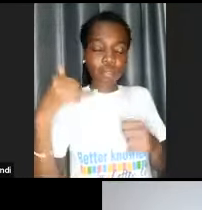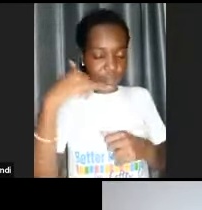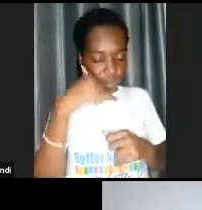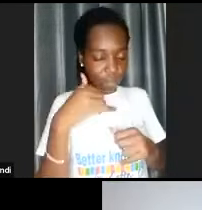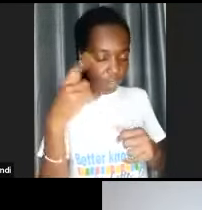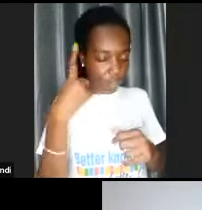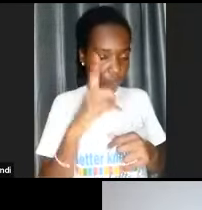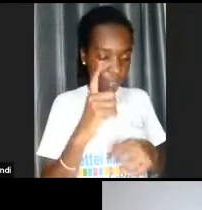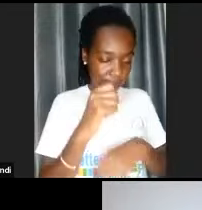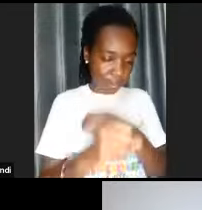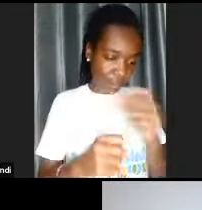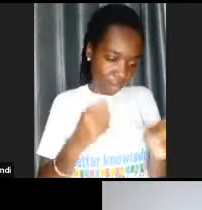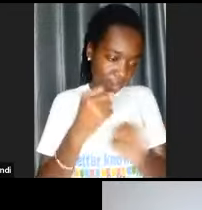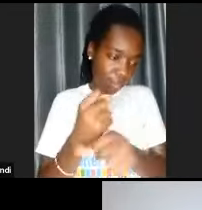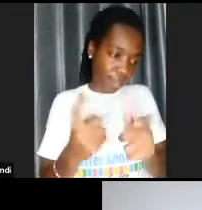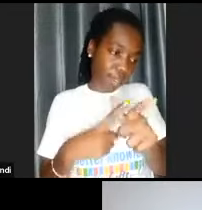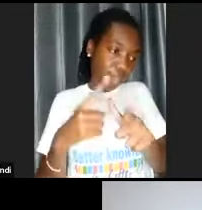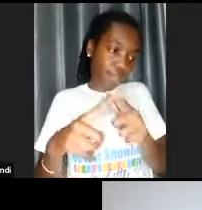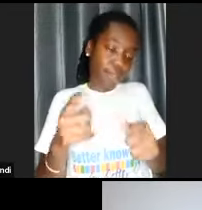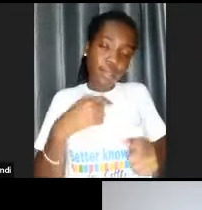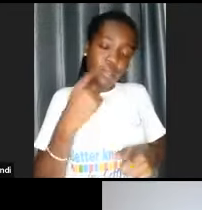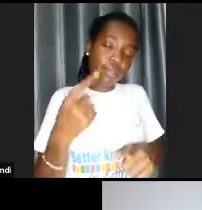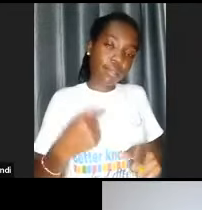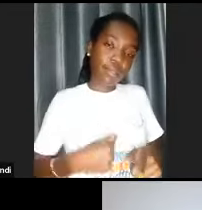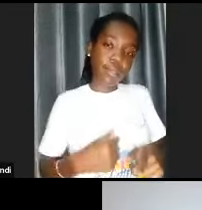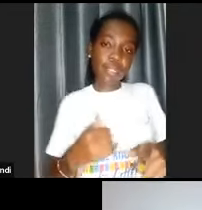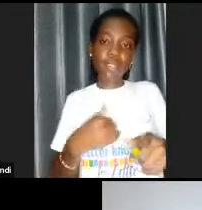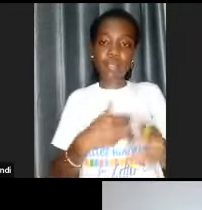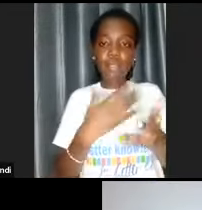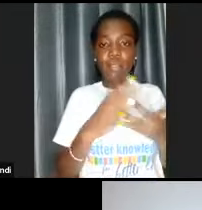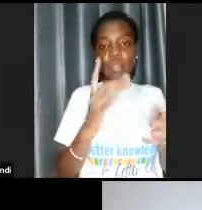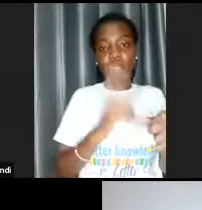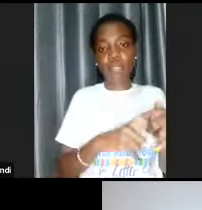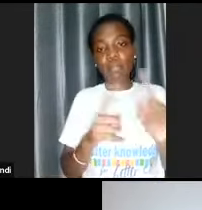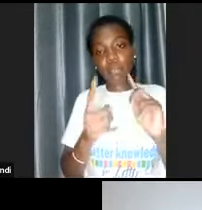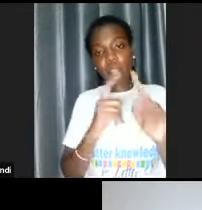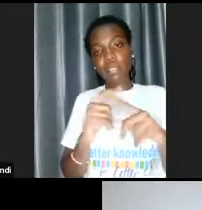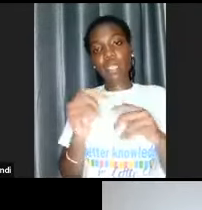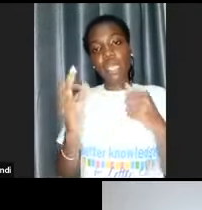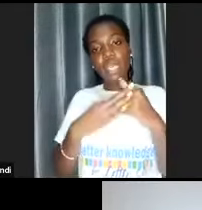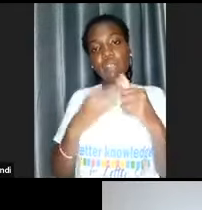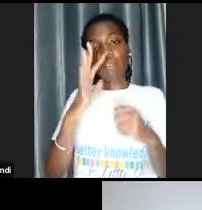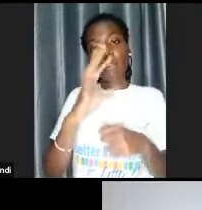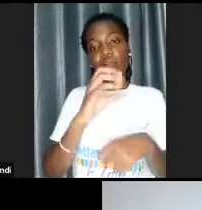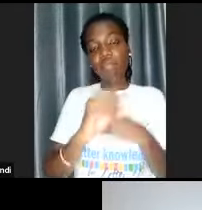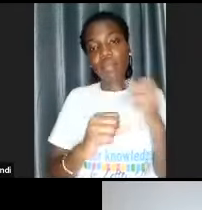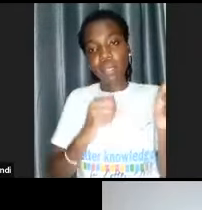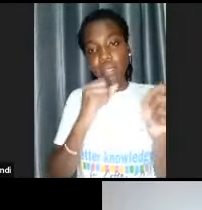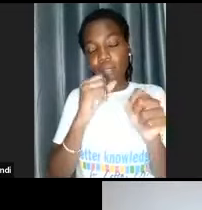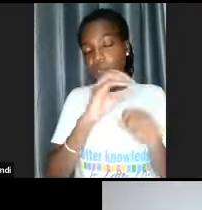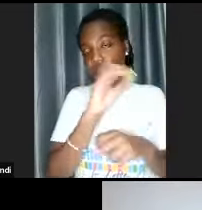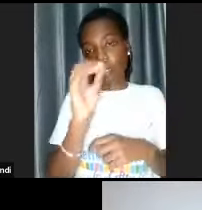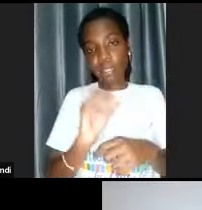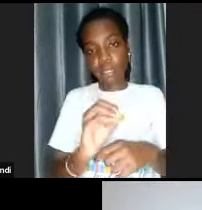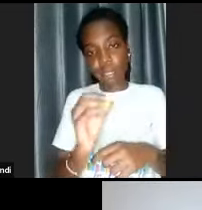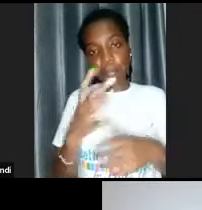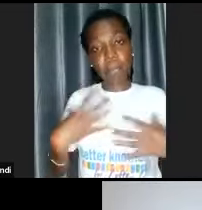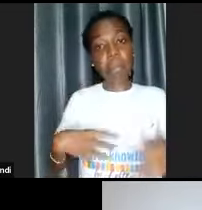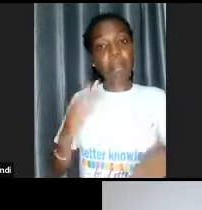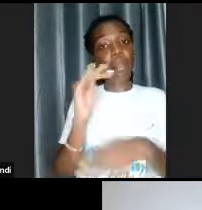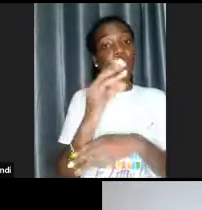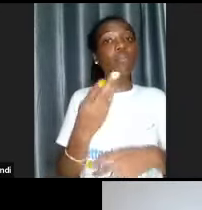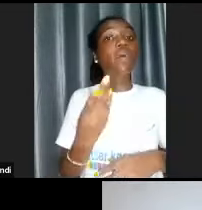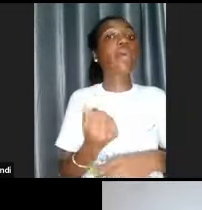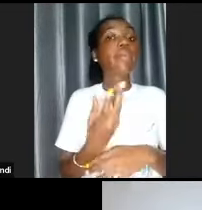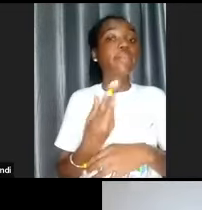me that one time he noted 85% of those phone calls were people asking for money. And he asked,